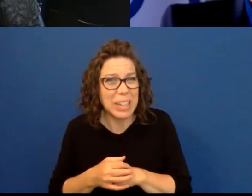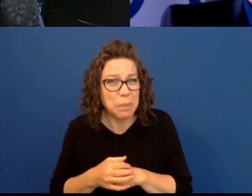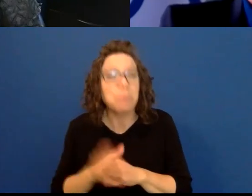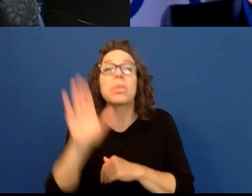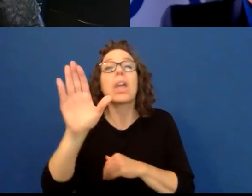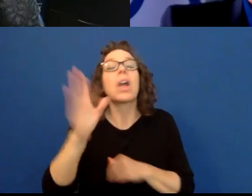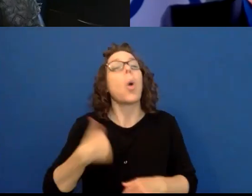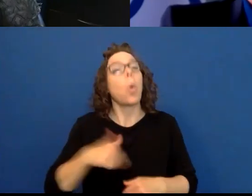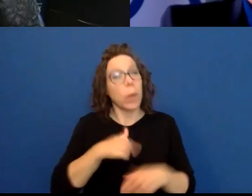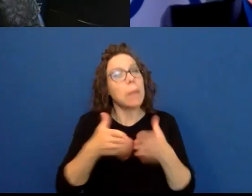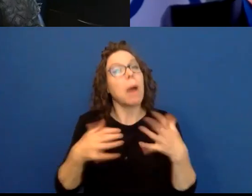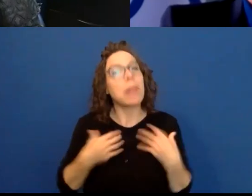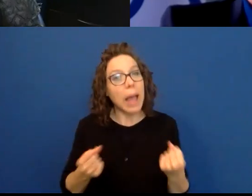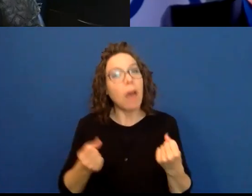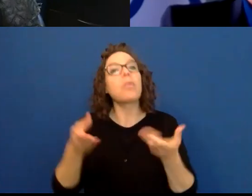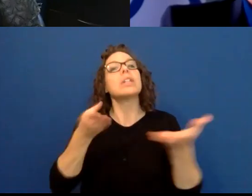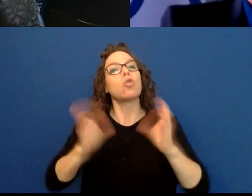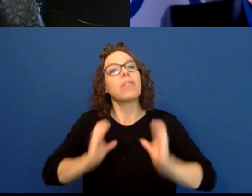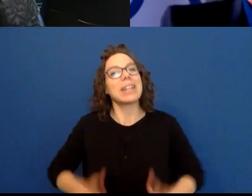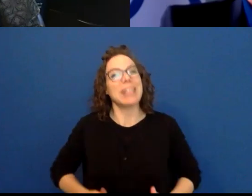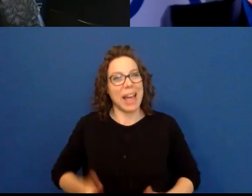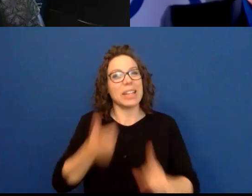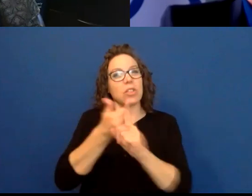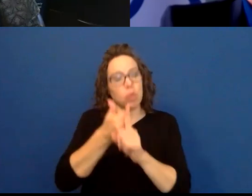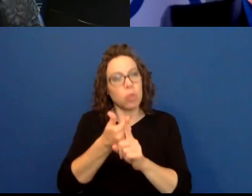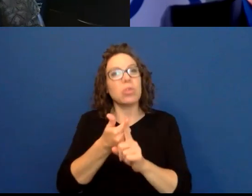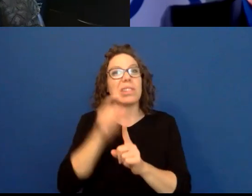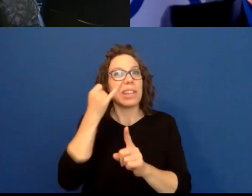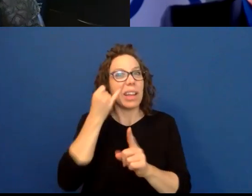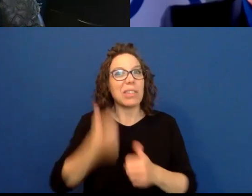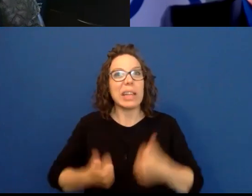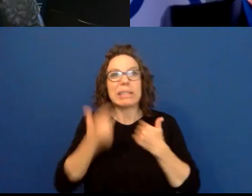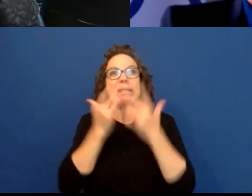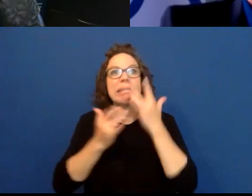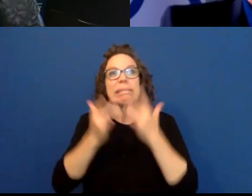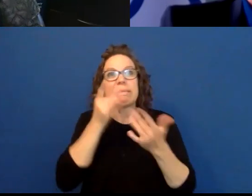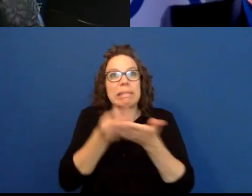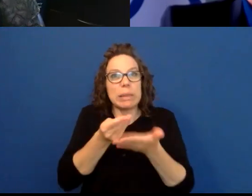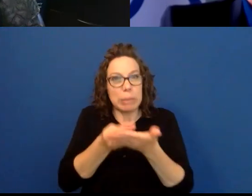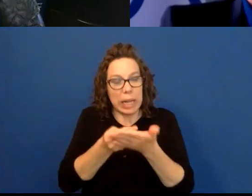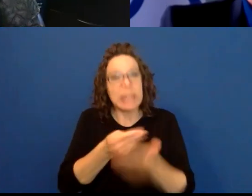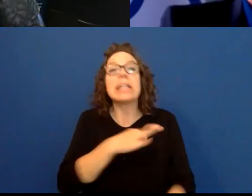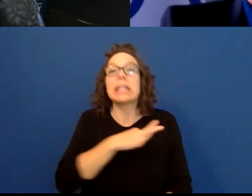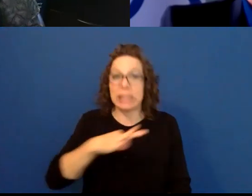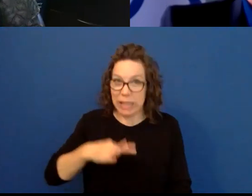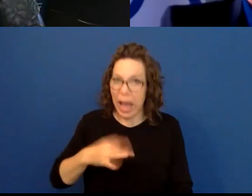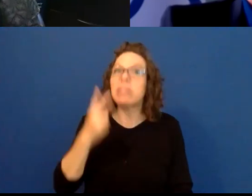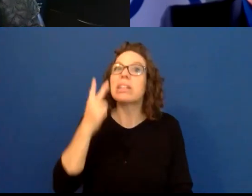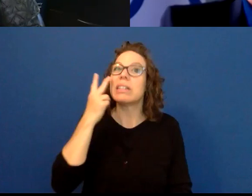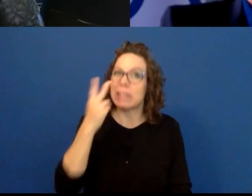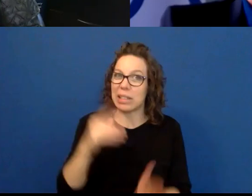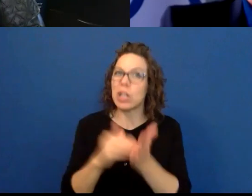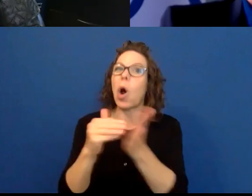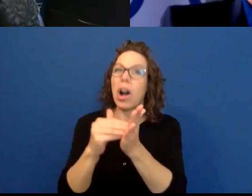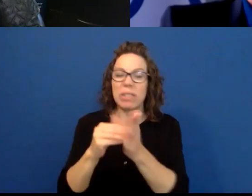We in public health serve our clients who live check to check frequently. Our staff members regularly see how diapers strain